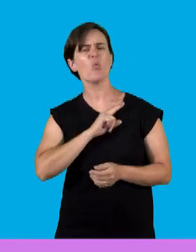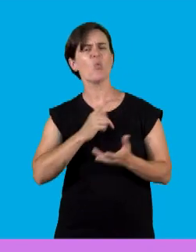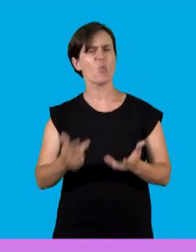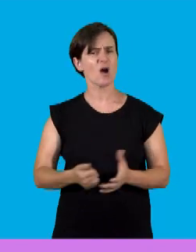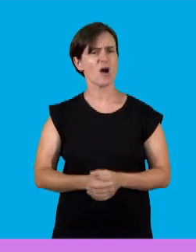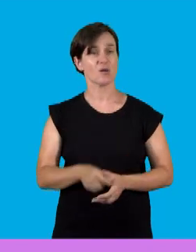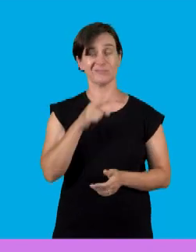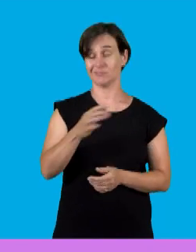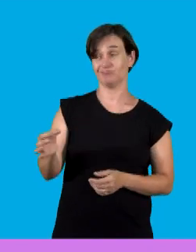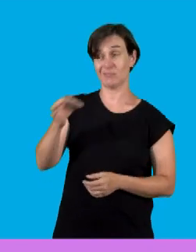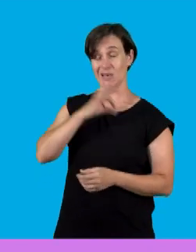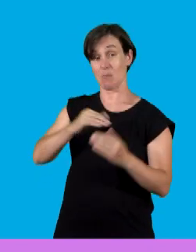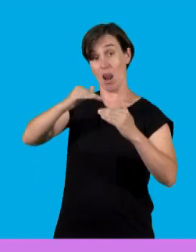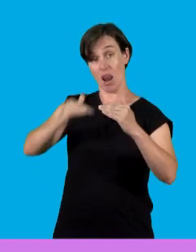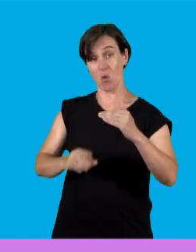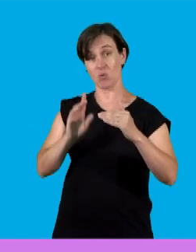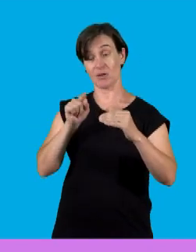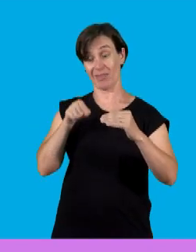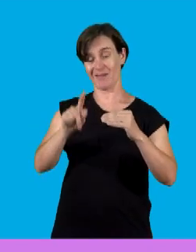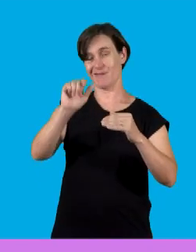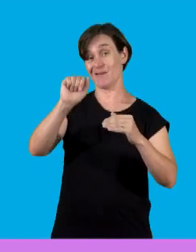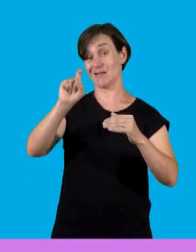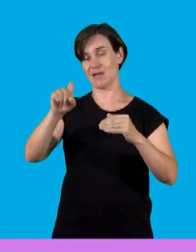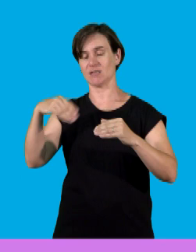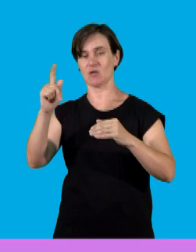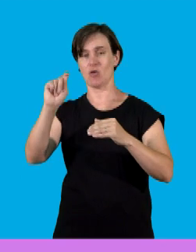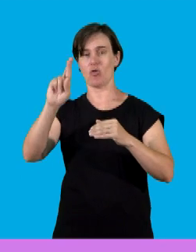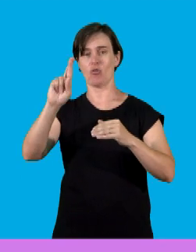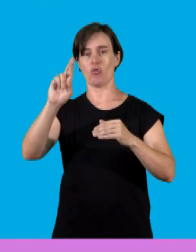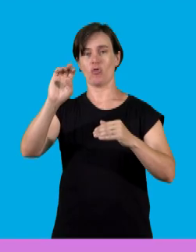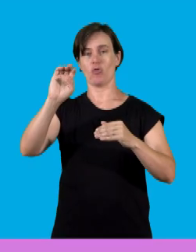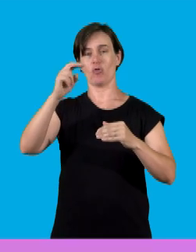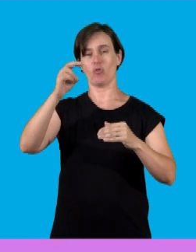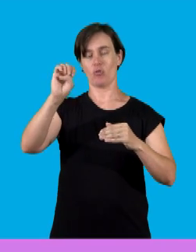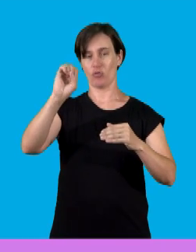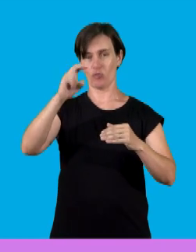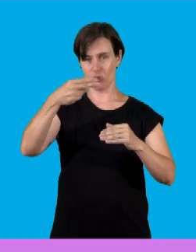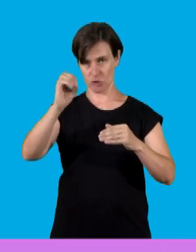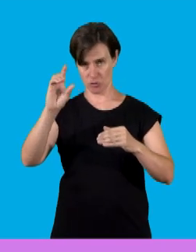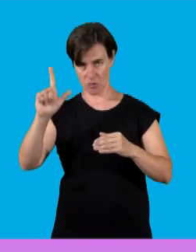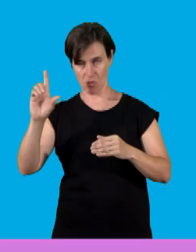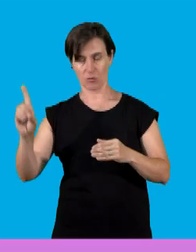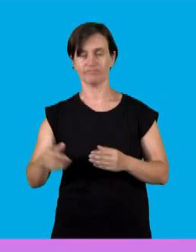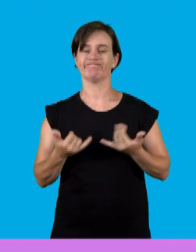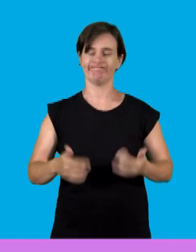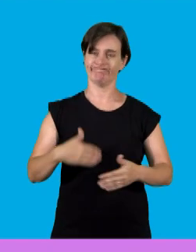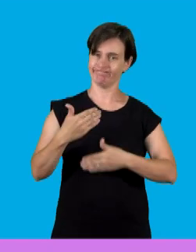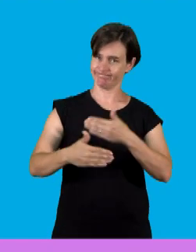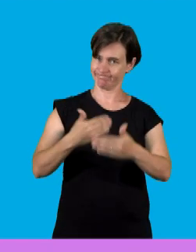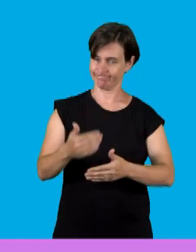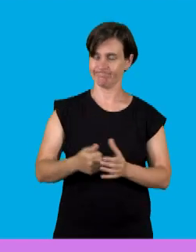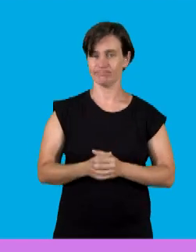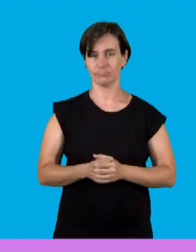Why? Because his income is lower than the tax threshold. Guys, I hope that's clear to all of you. Let us continue with